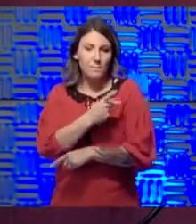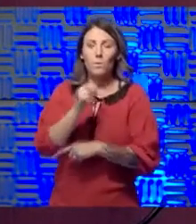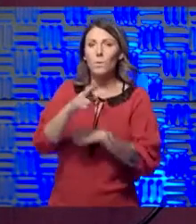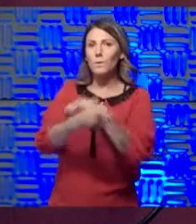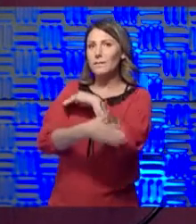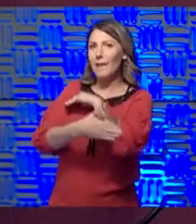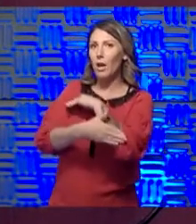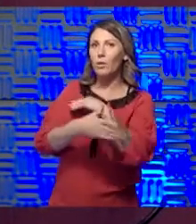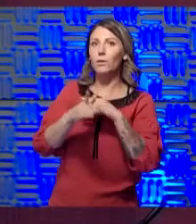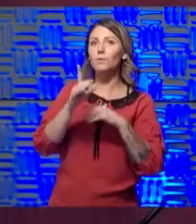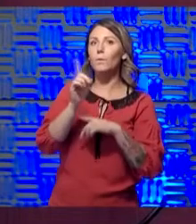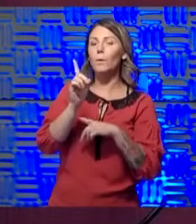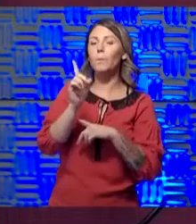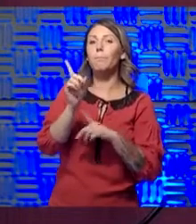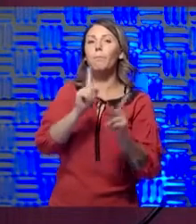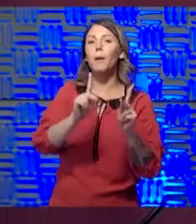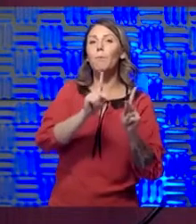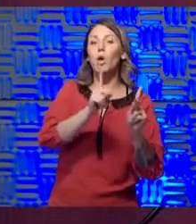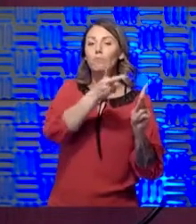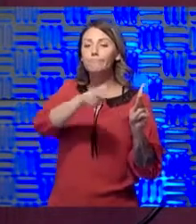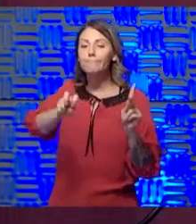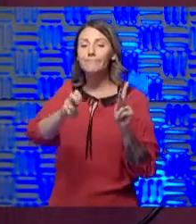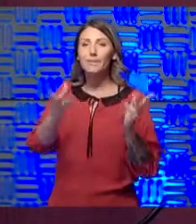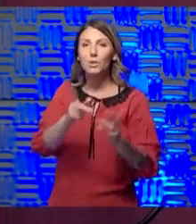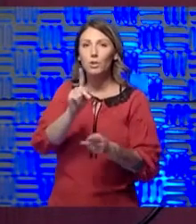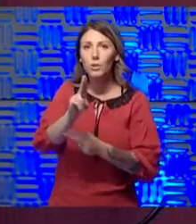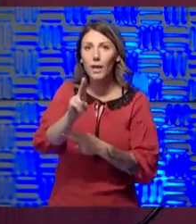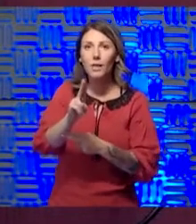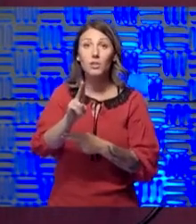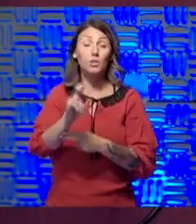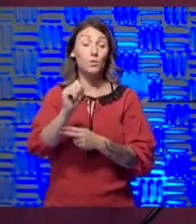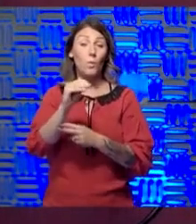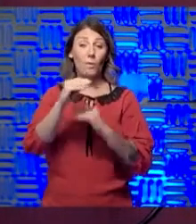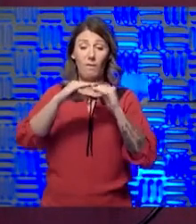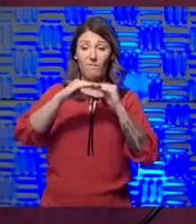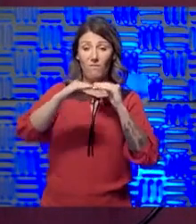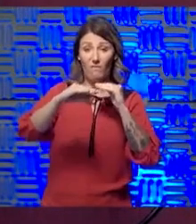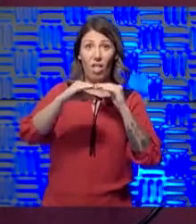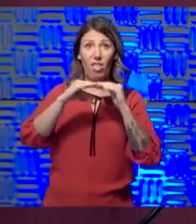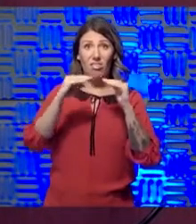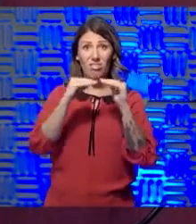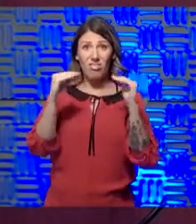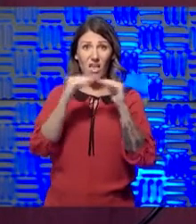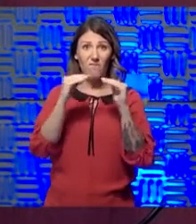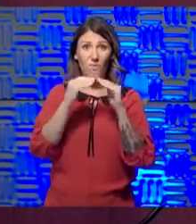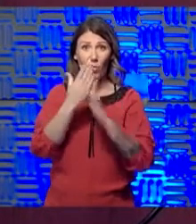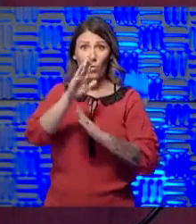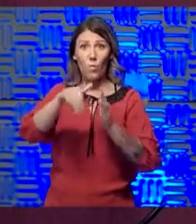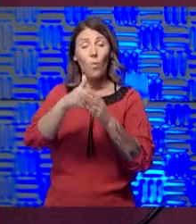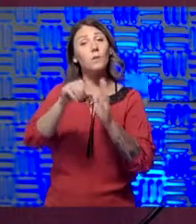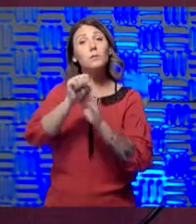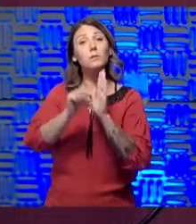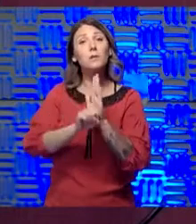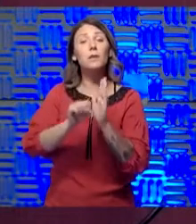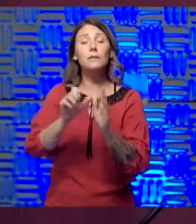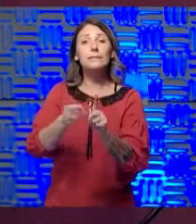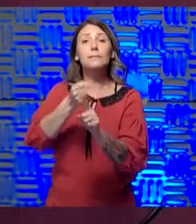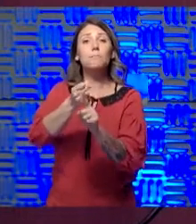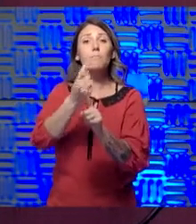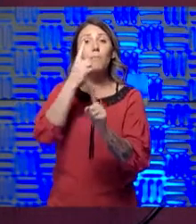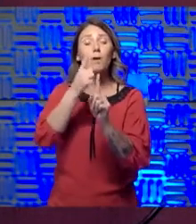here. And those sort of that flat level of hospitalizations across the state is primarily being impacted